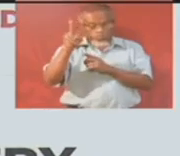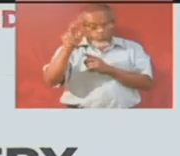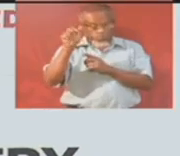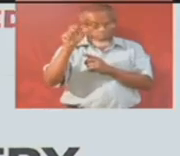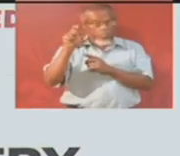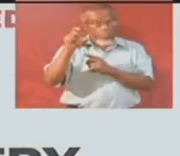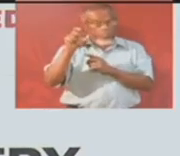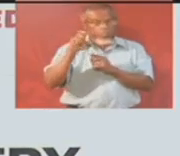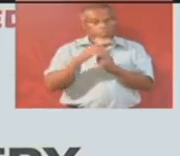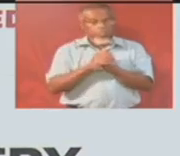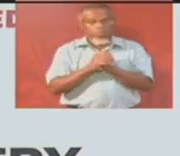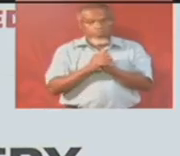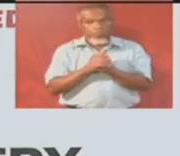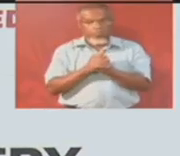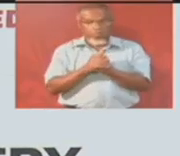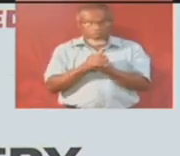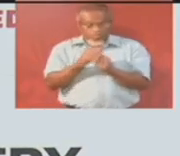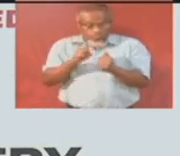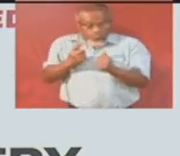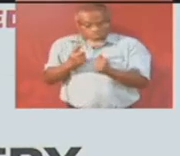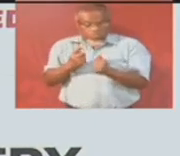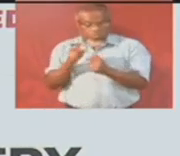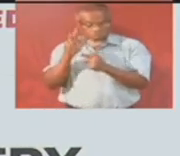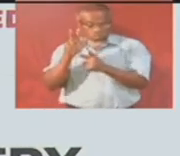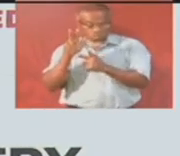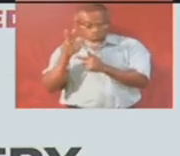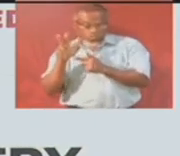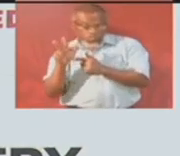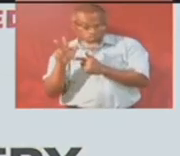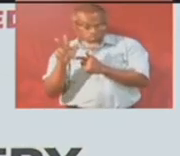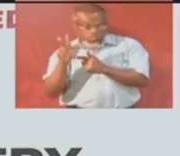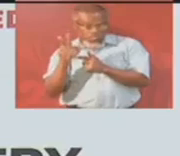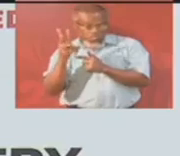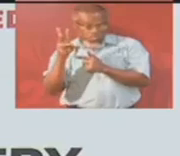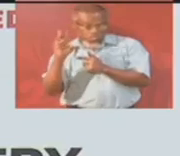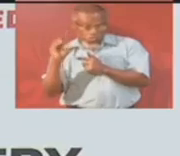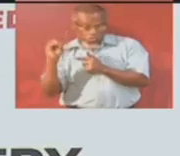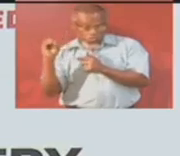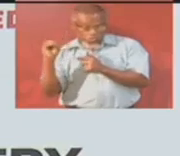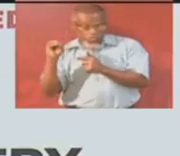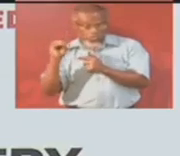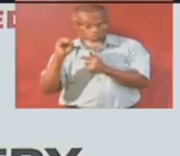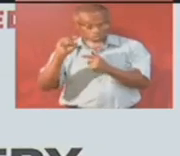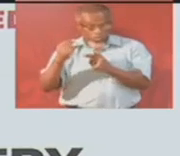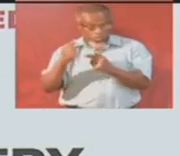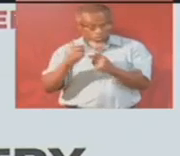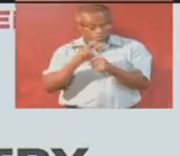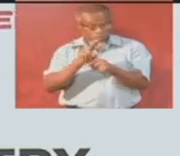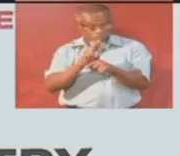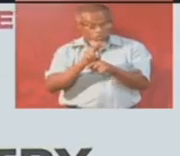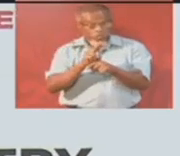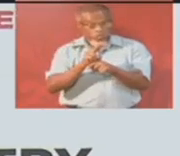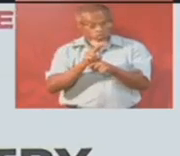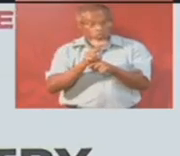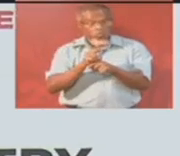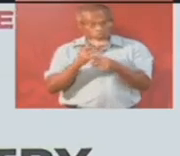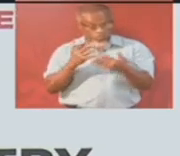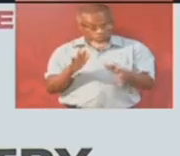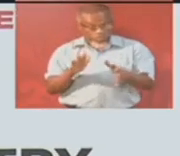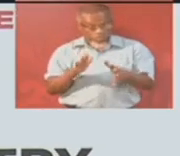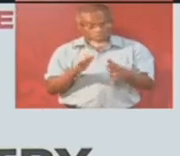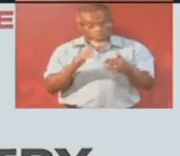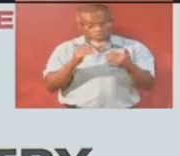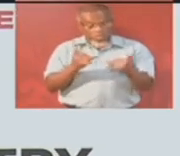1 was 33,600, which we have used. COVAX 2, 33,600, which is coming in